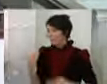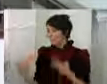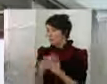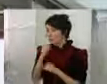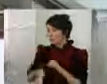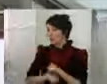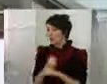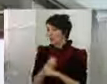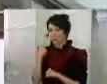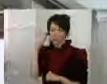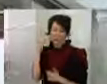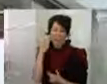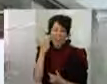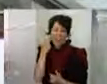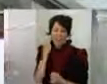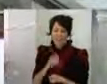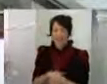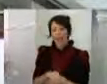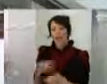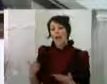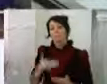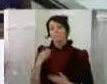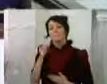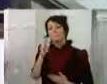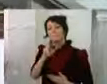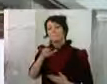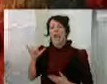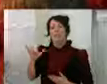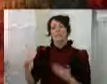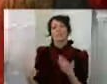just for giggles, and a Merry New Year. Amen.